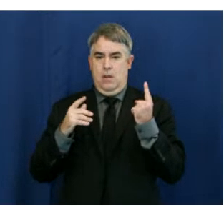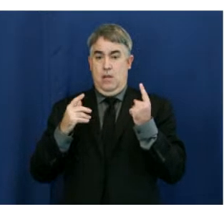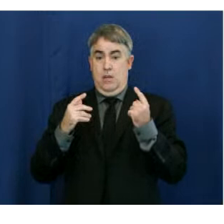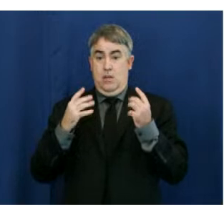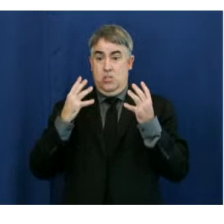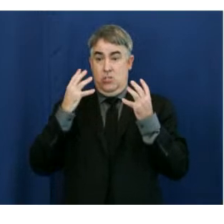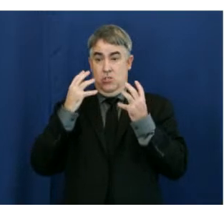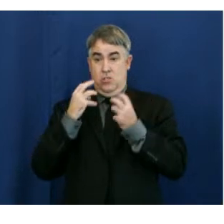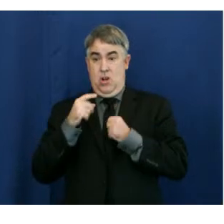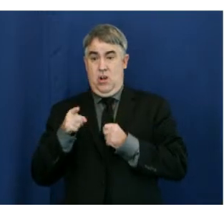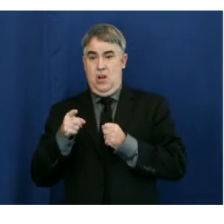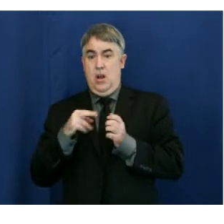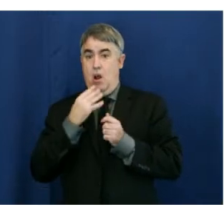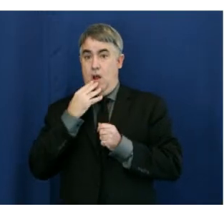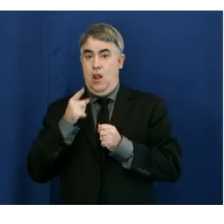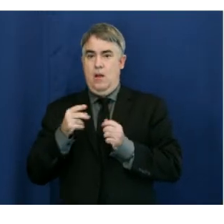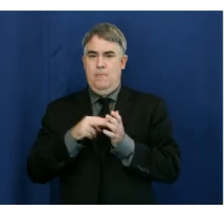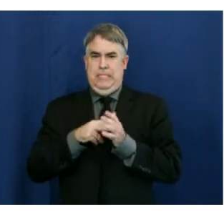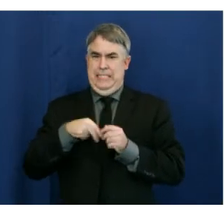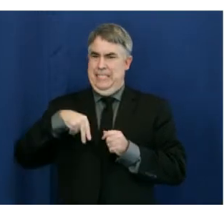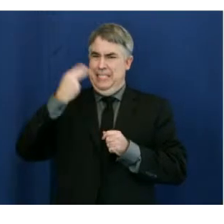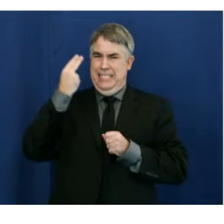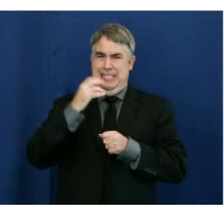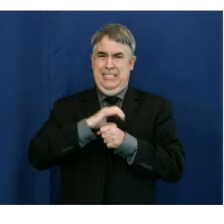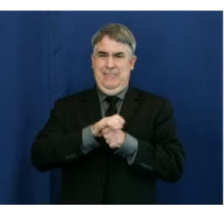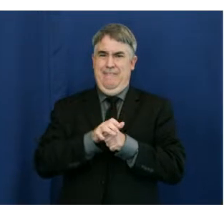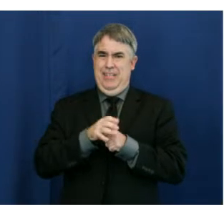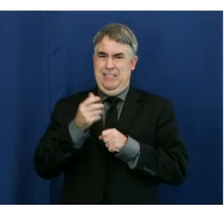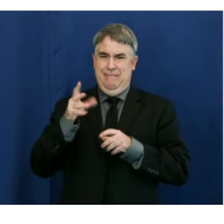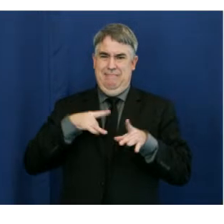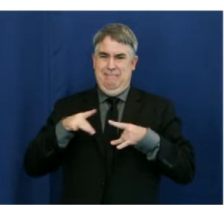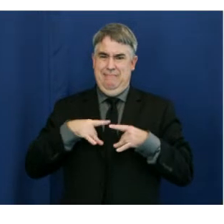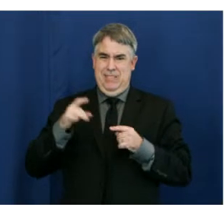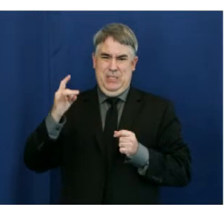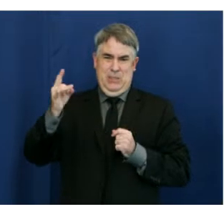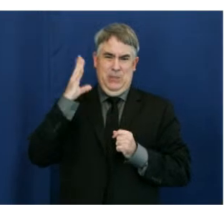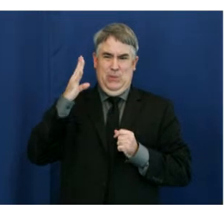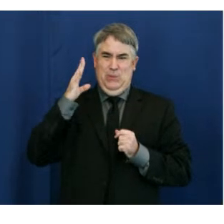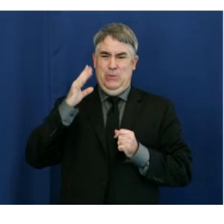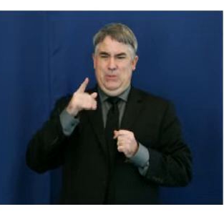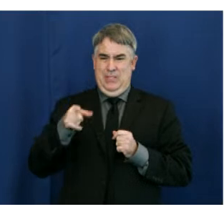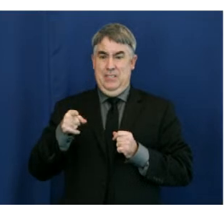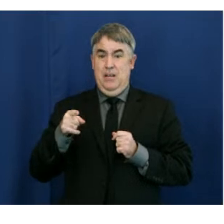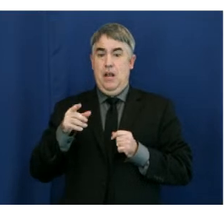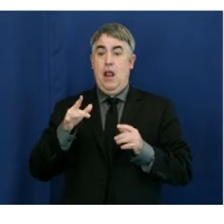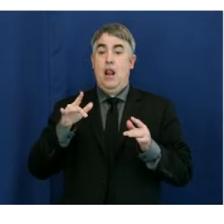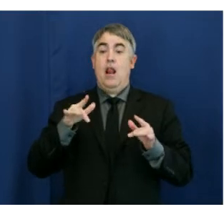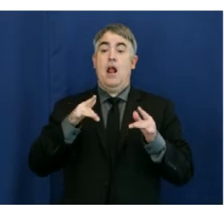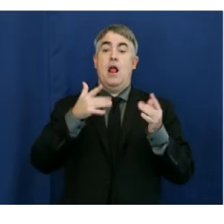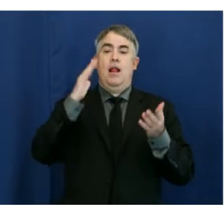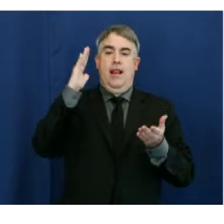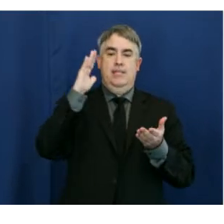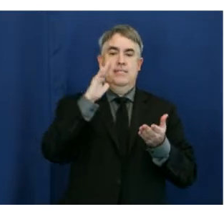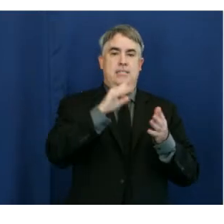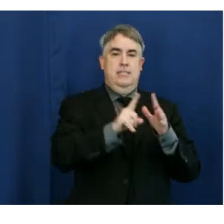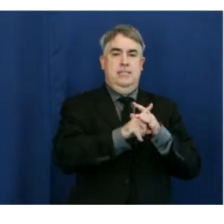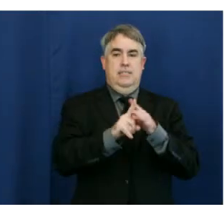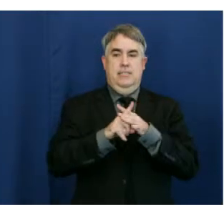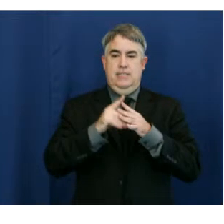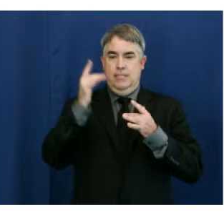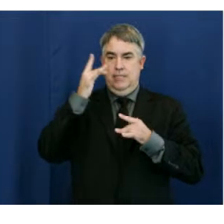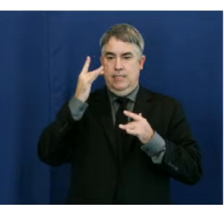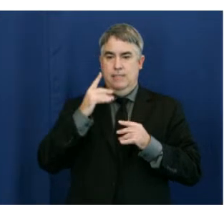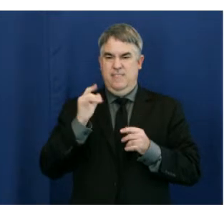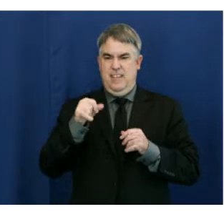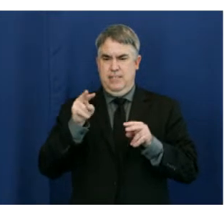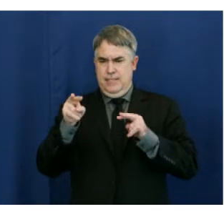that are highest impacted. The light colors there representing the communities that are less impacted. And so you can see the general disbursement. And